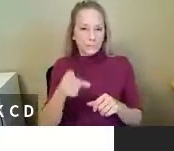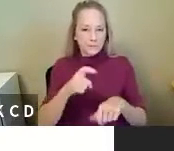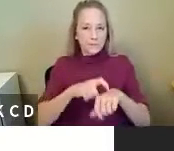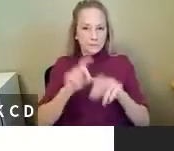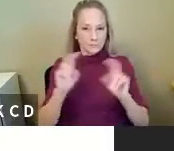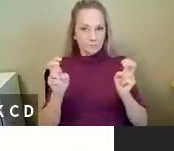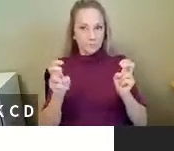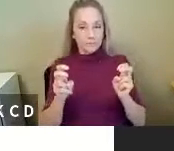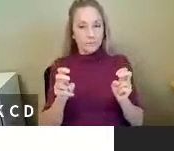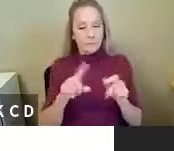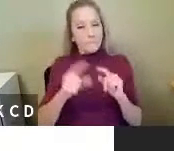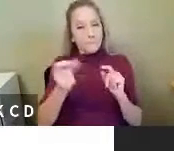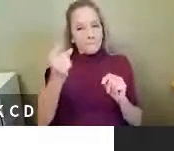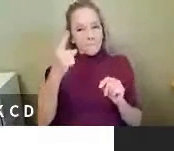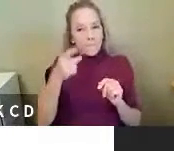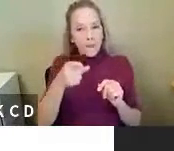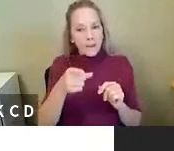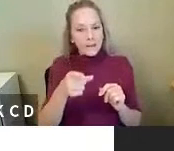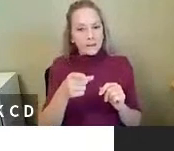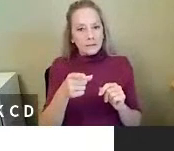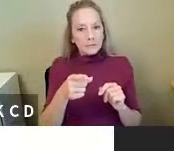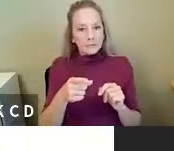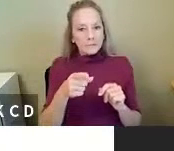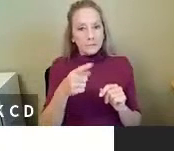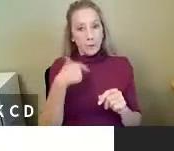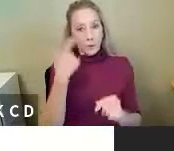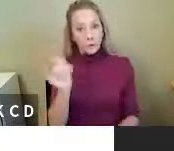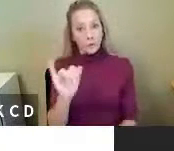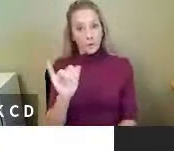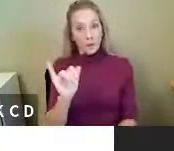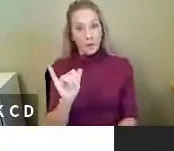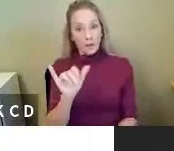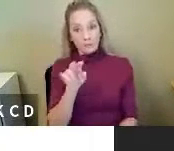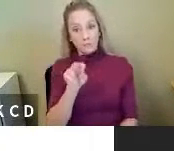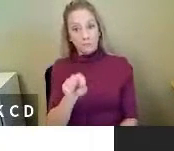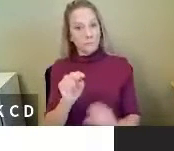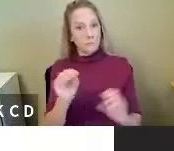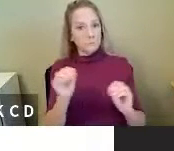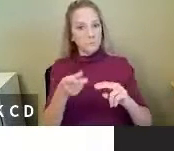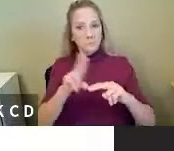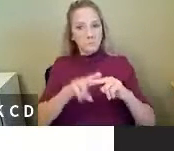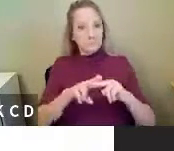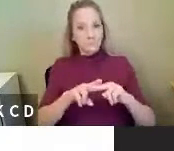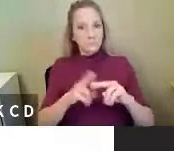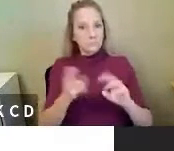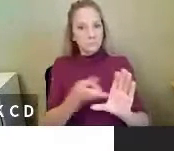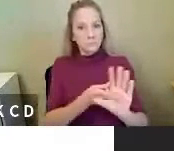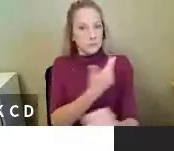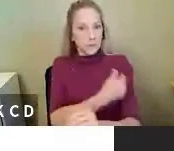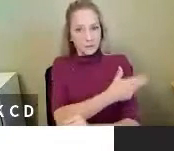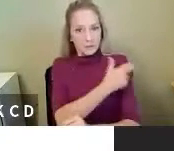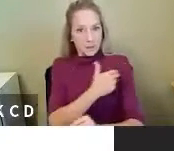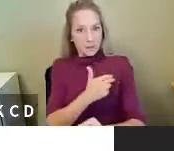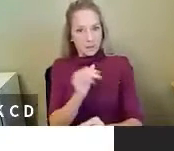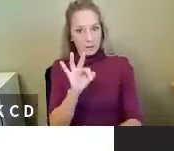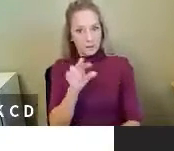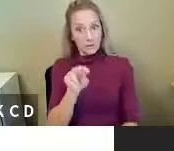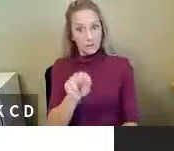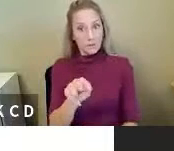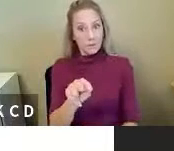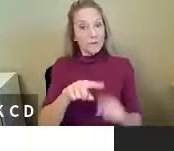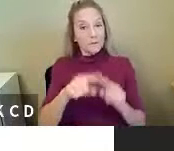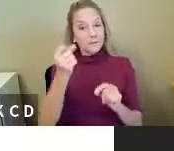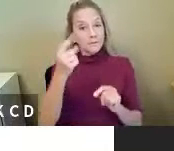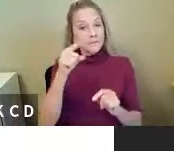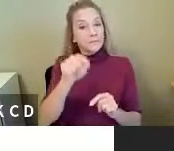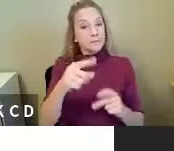and I need to explain why, because this would look like there are not increased number of hospitalizations. But the way this